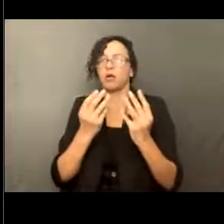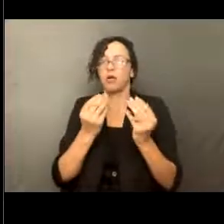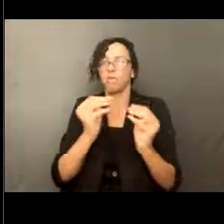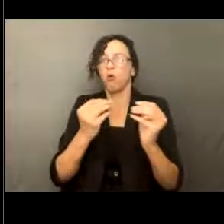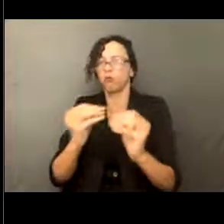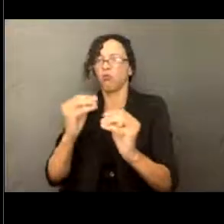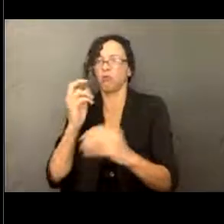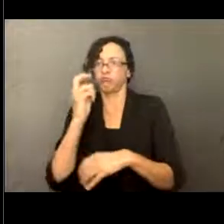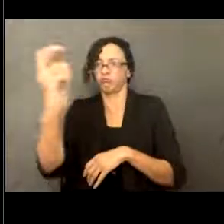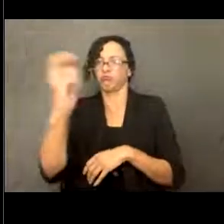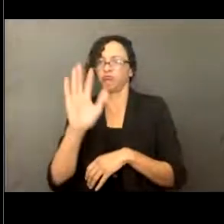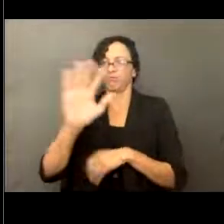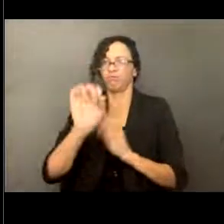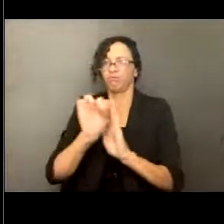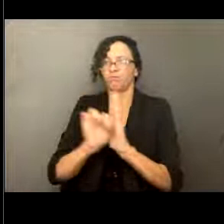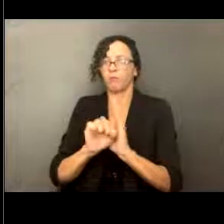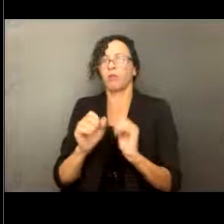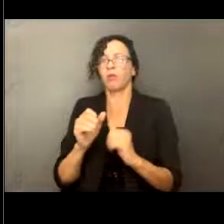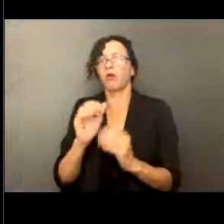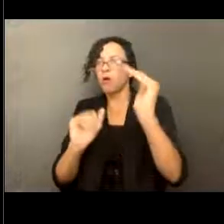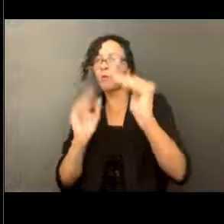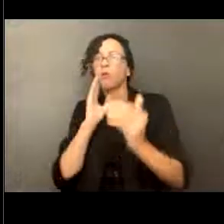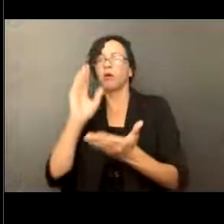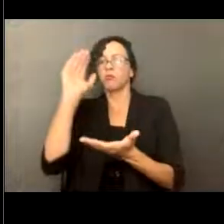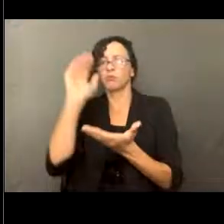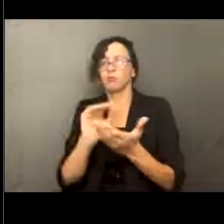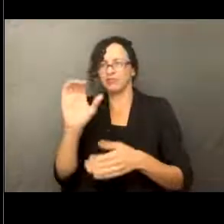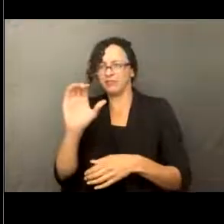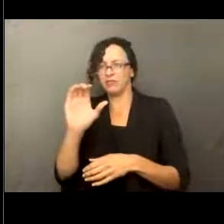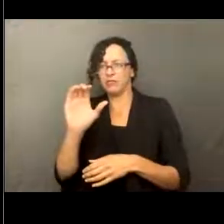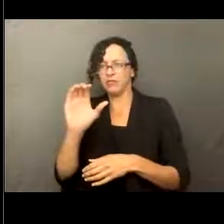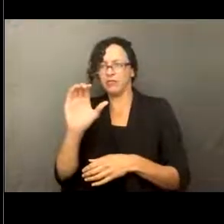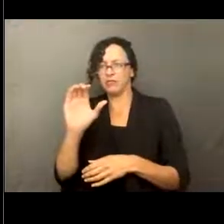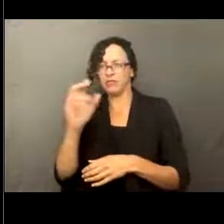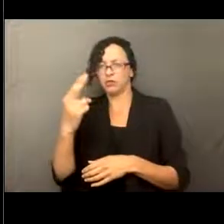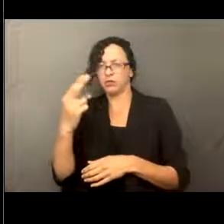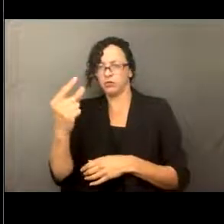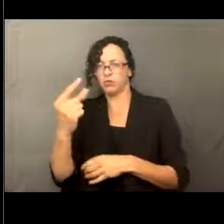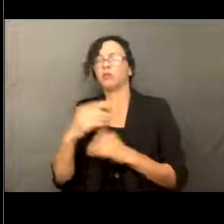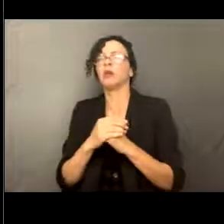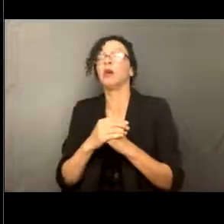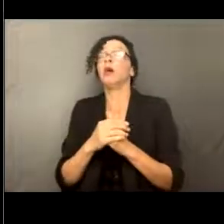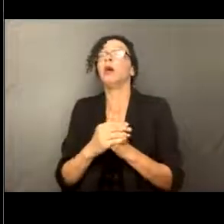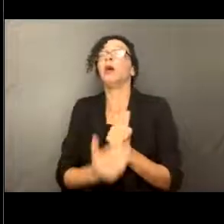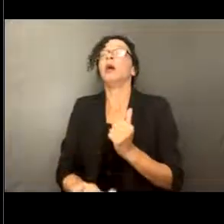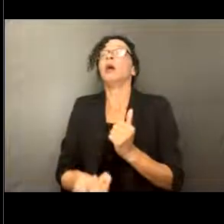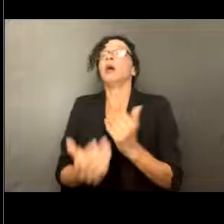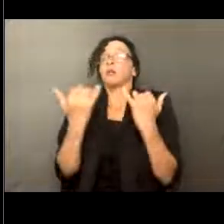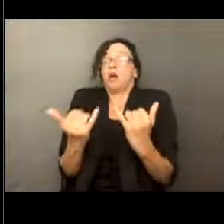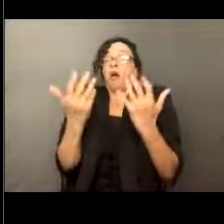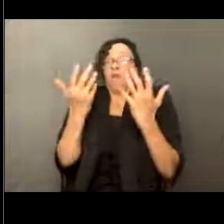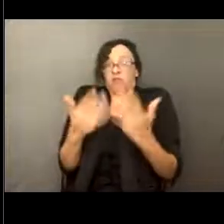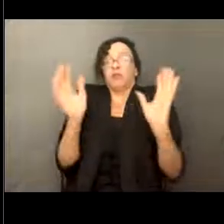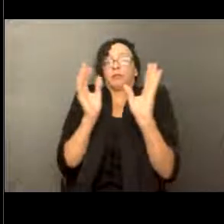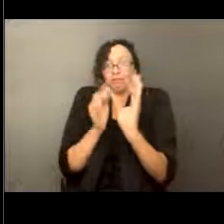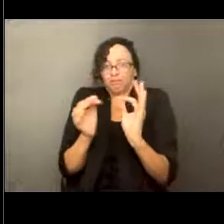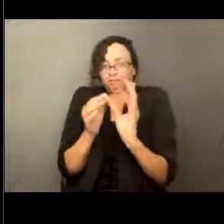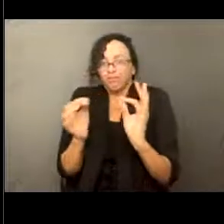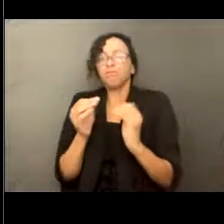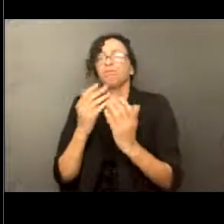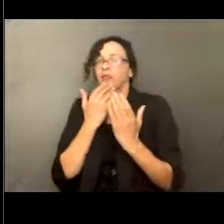VMT and GHG. So with that, commissioners, again, thank you for the opportunity